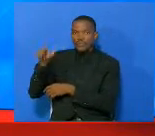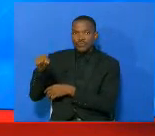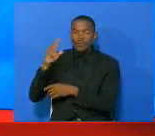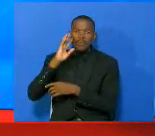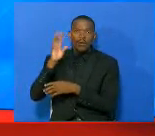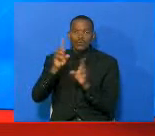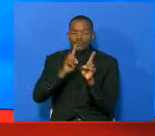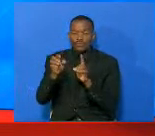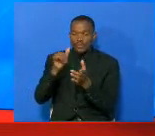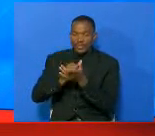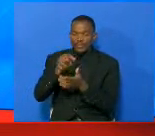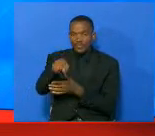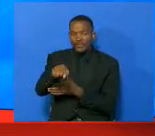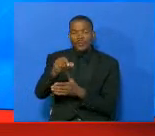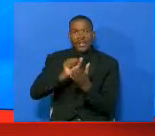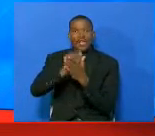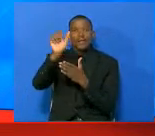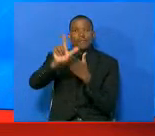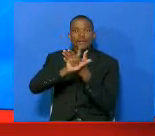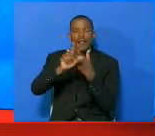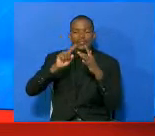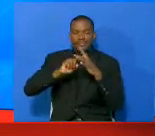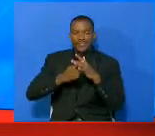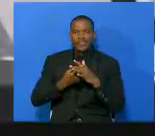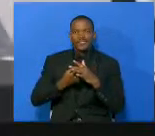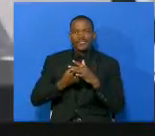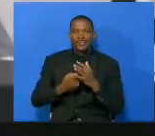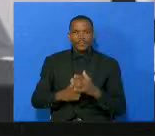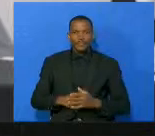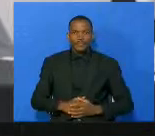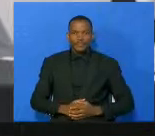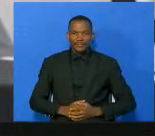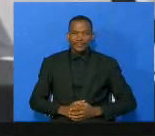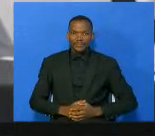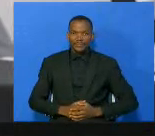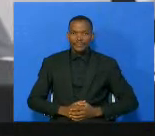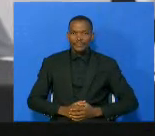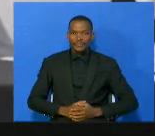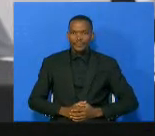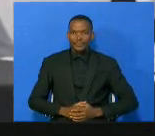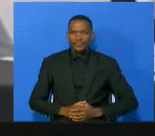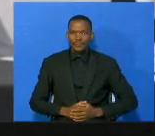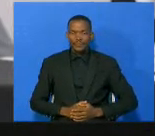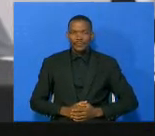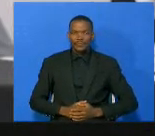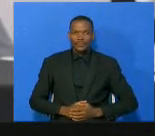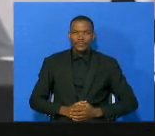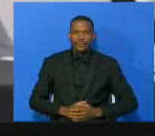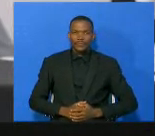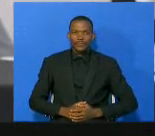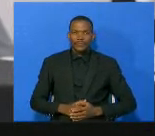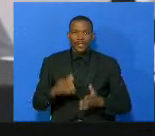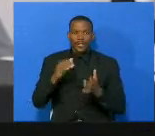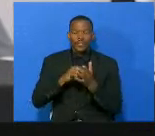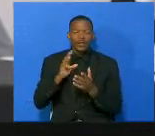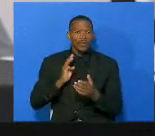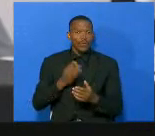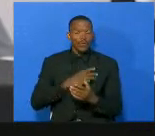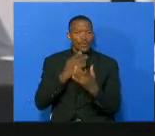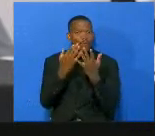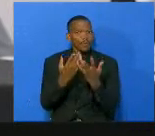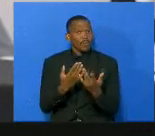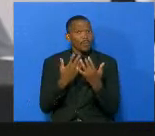diragadiwa kgwedi ya Moranang e simologa. Re kopa gore lena melentse le re le tetse jalo se re